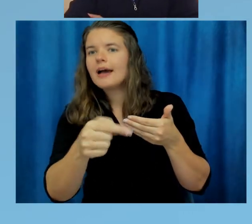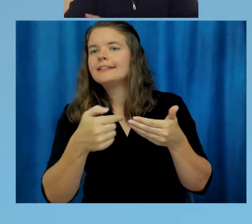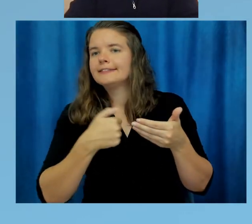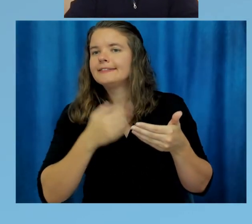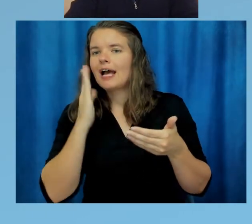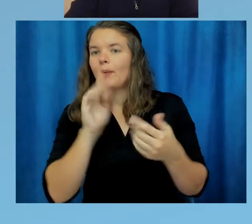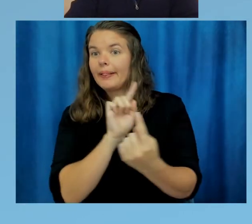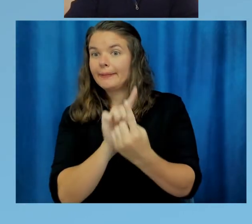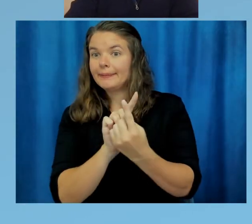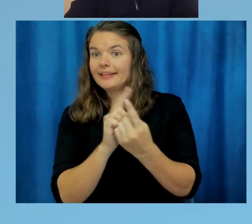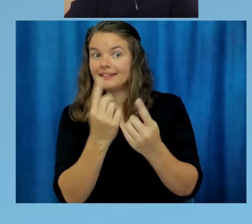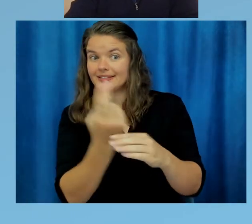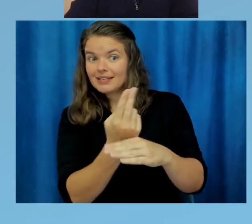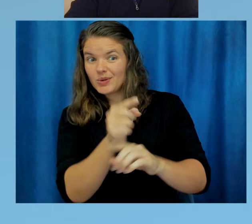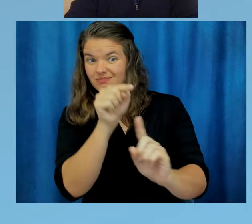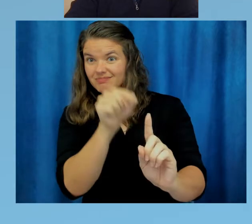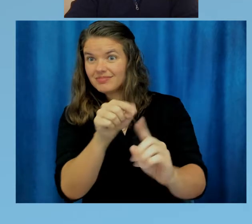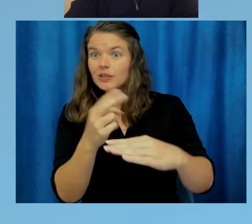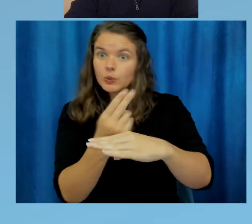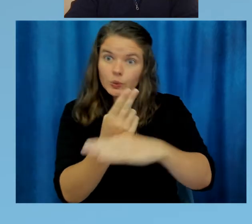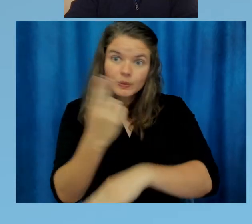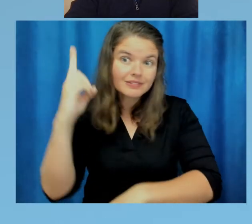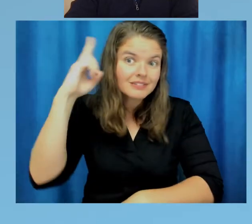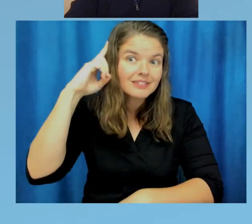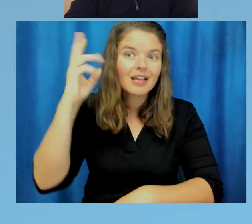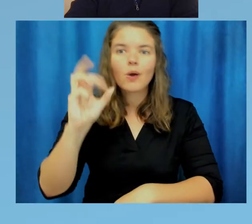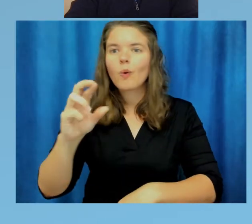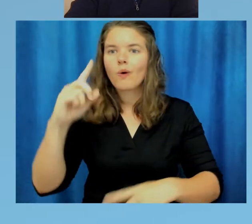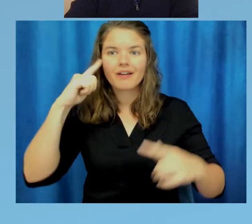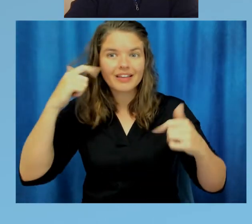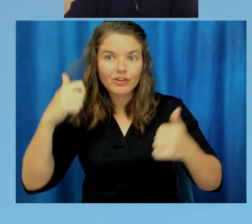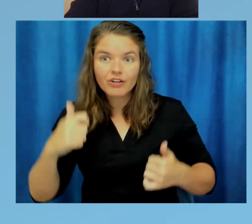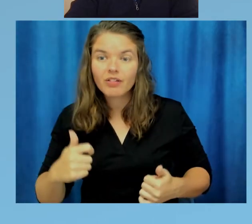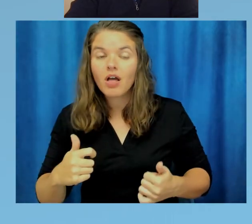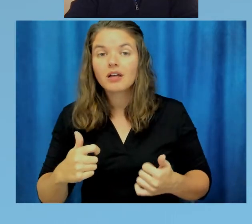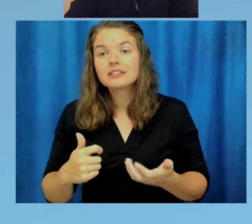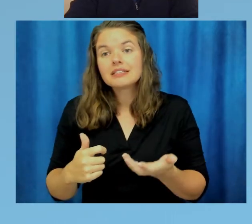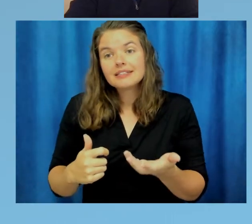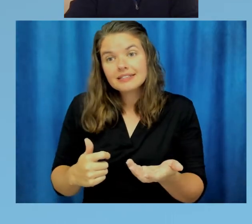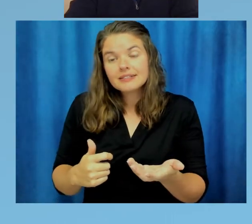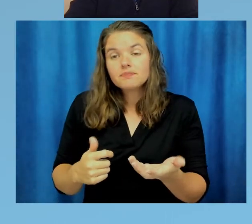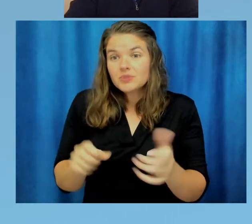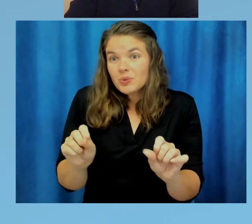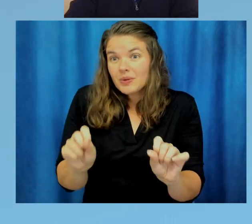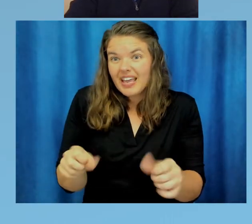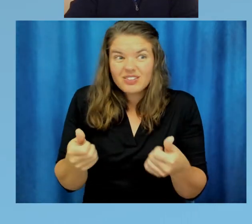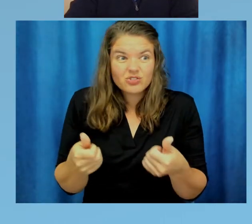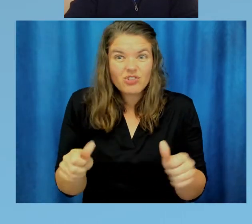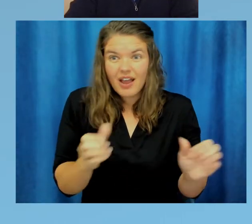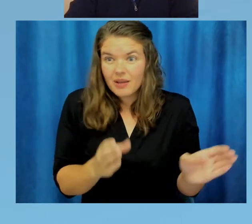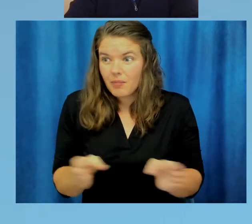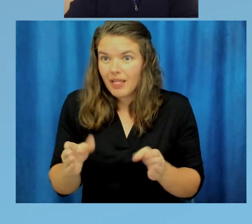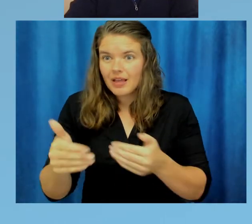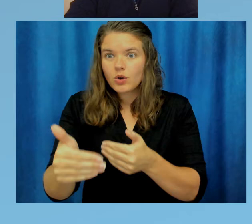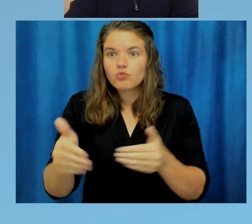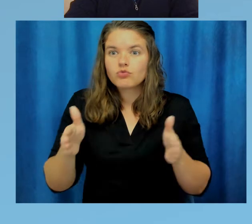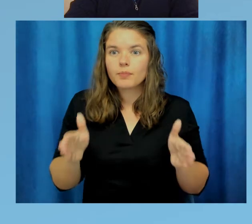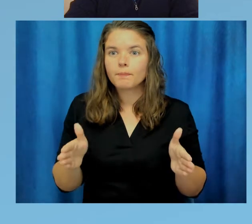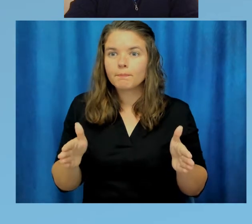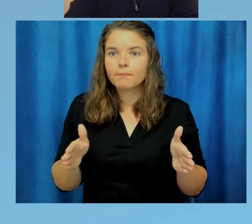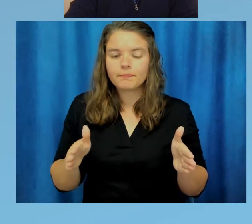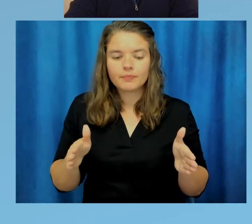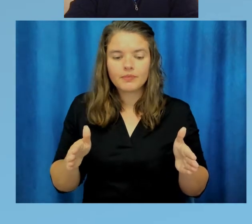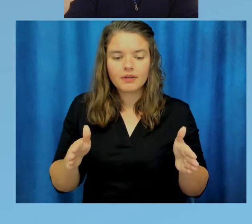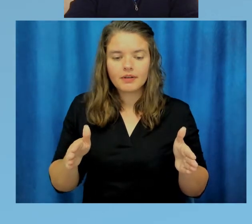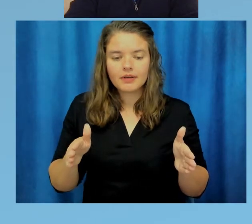be meeting with somebody who uses a CI or has any type of a hearing loss, if you can, try to arrange for